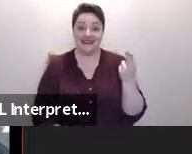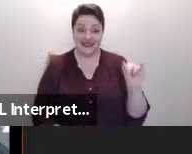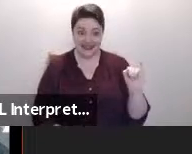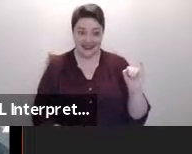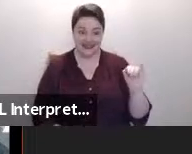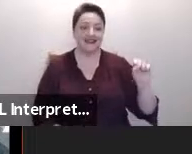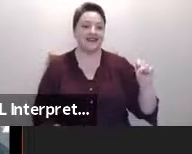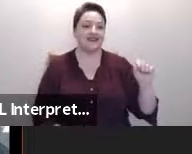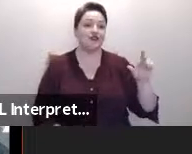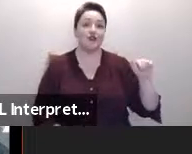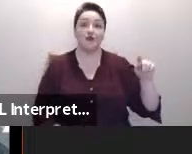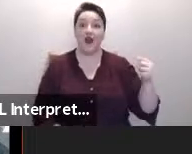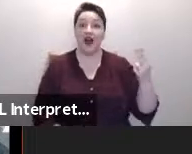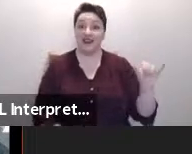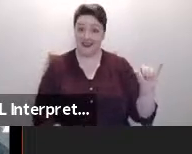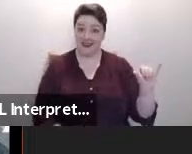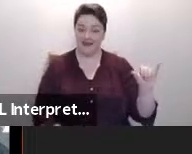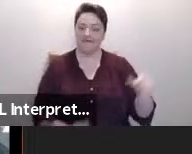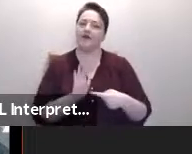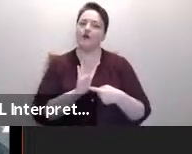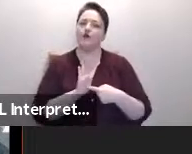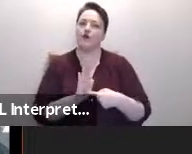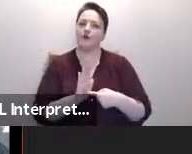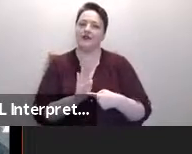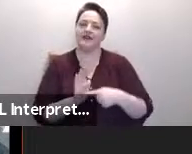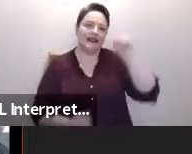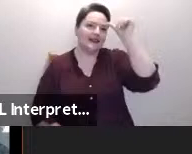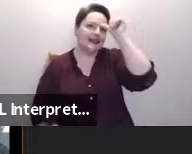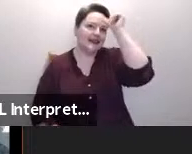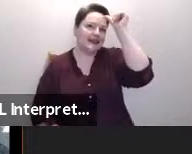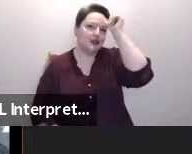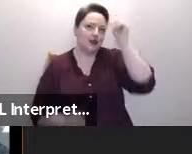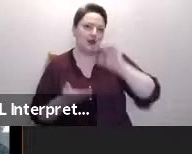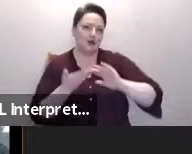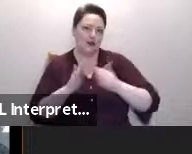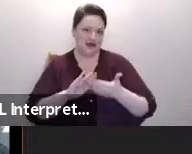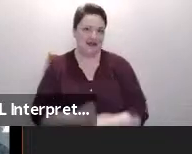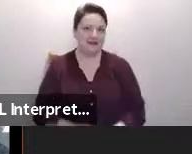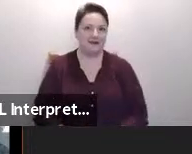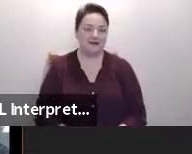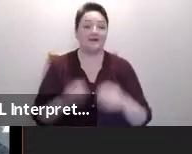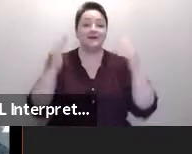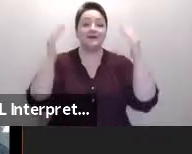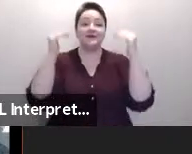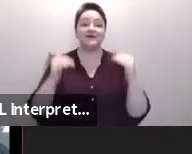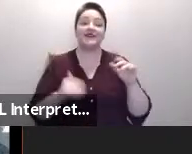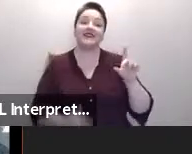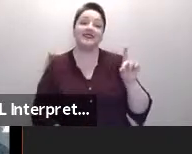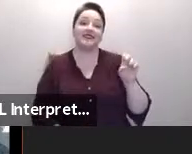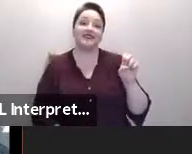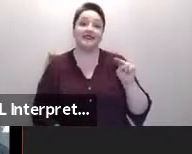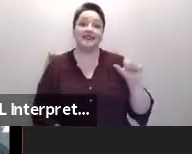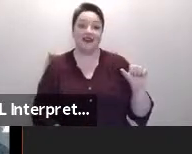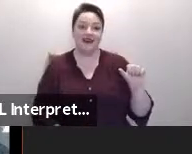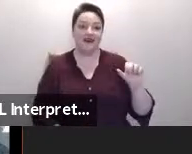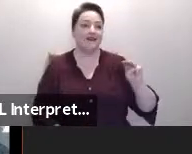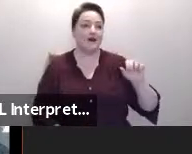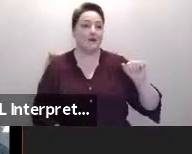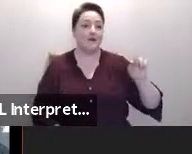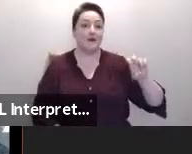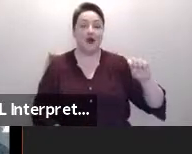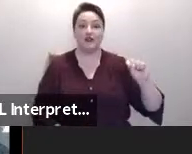Sarathi, who will be representing the Hindu community. And we have Dina Marshall from